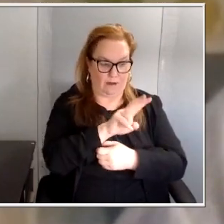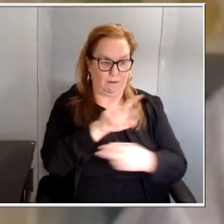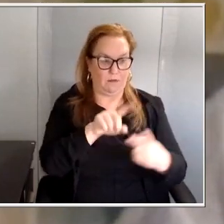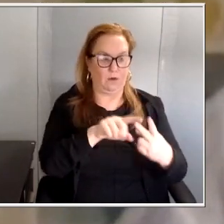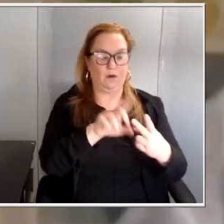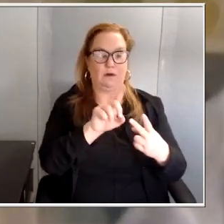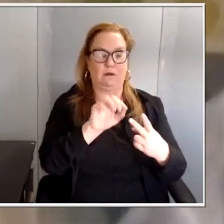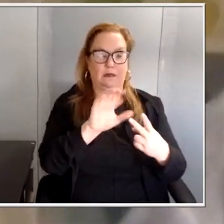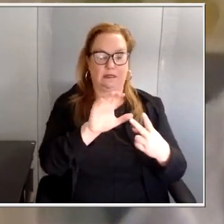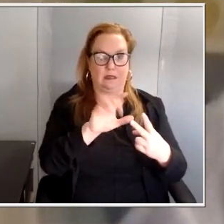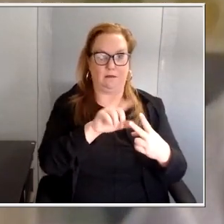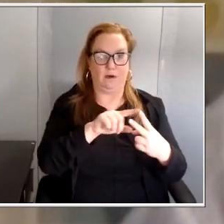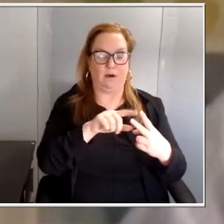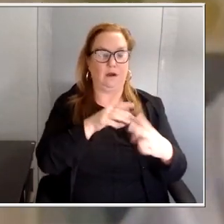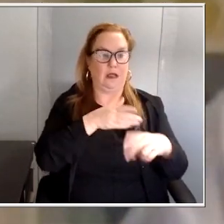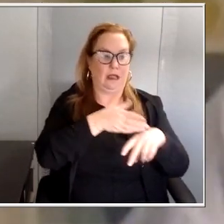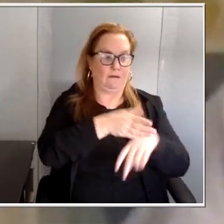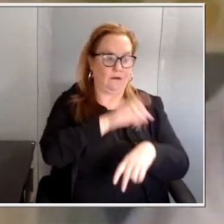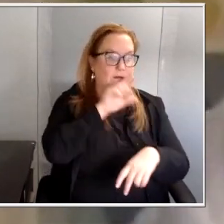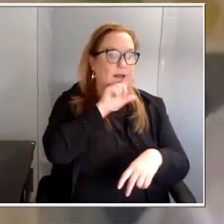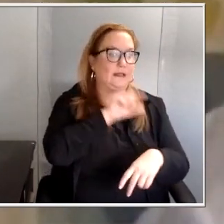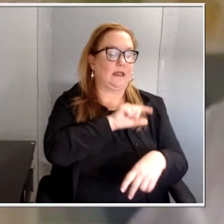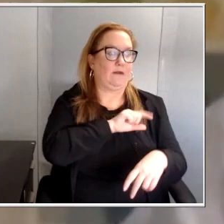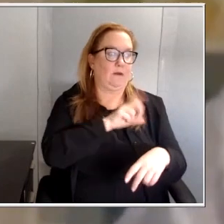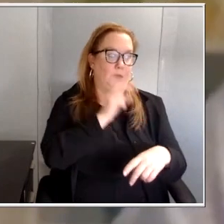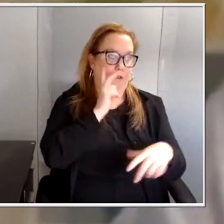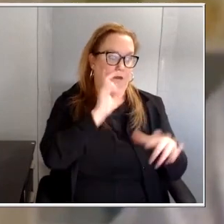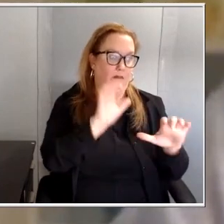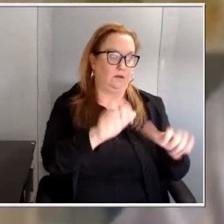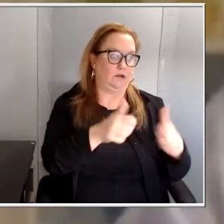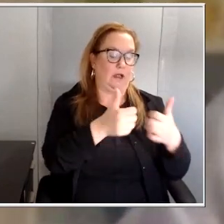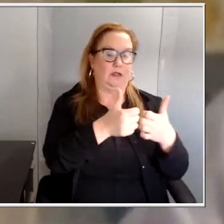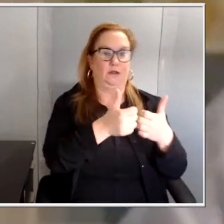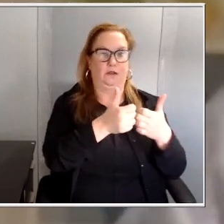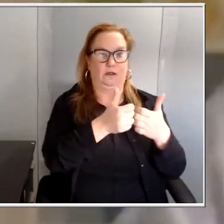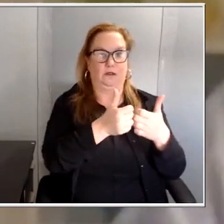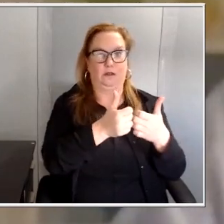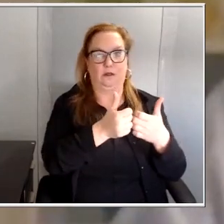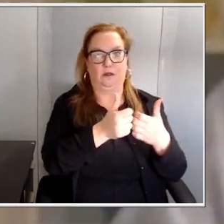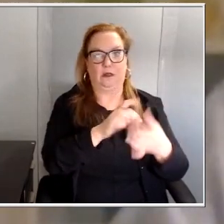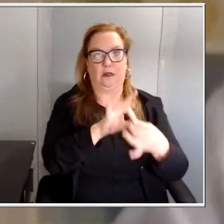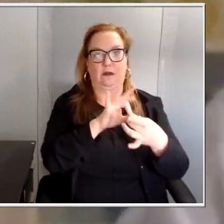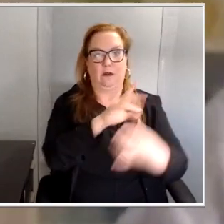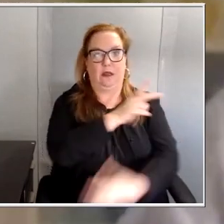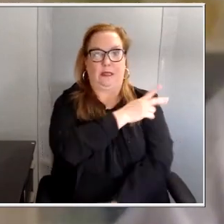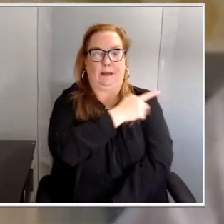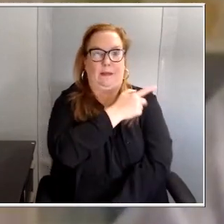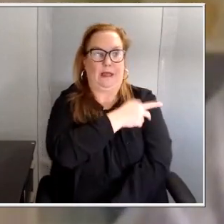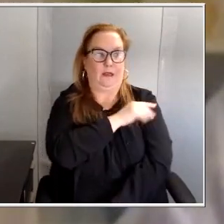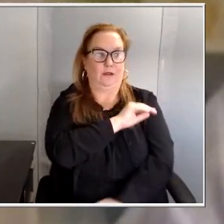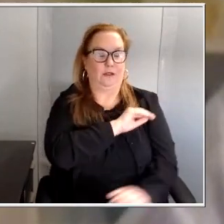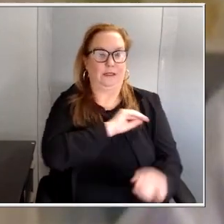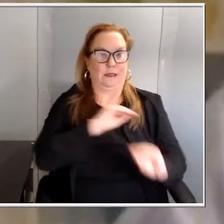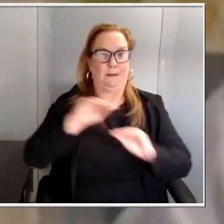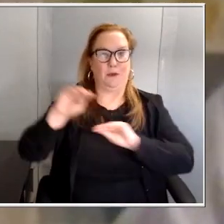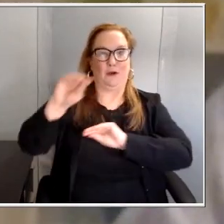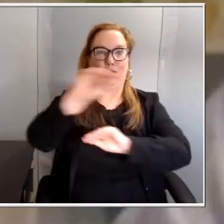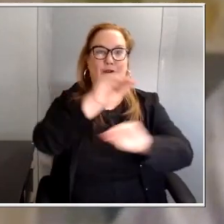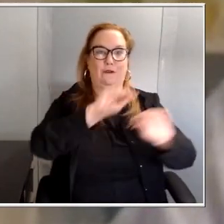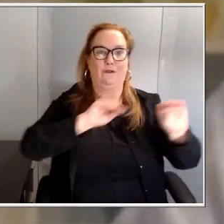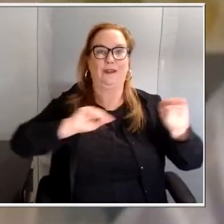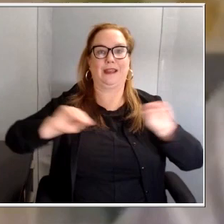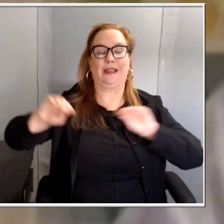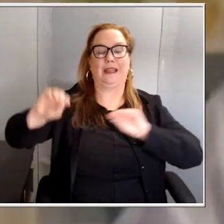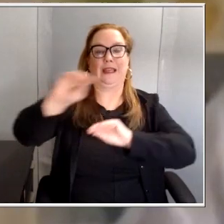December, following Thanksgiving, we saw real challenges in relationship to patients moving and increasing